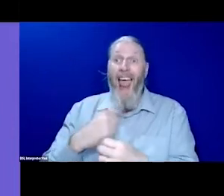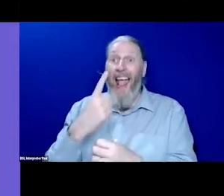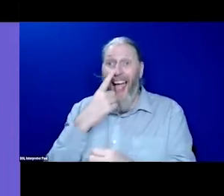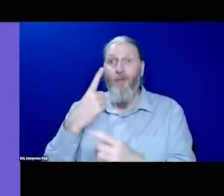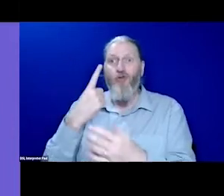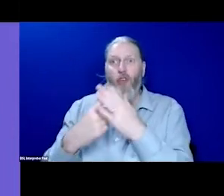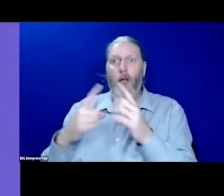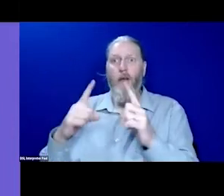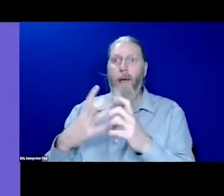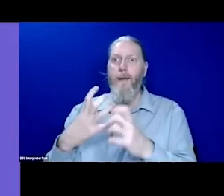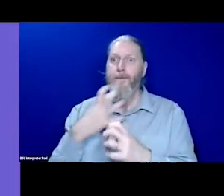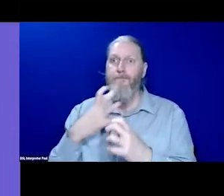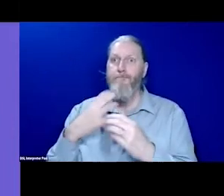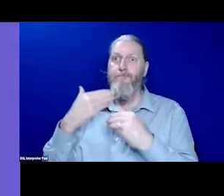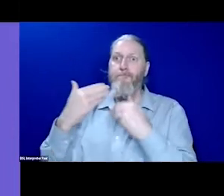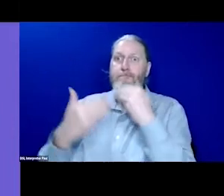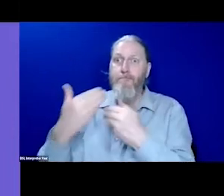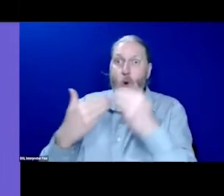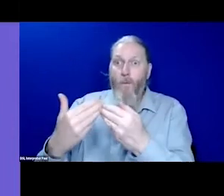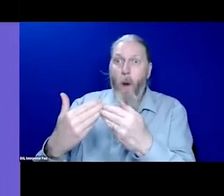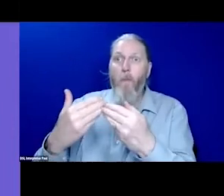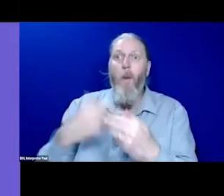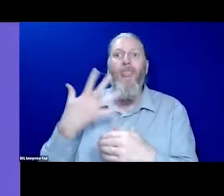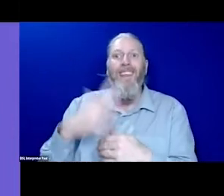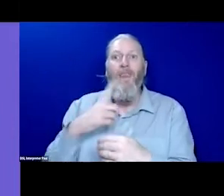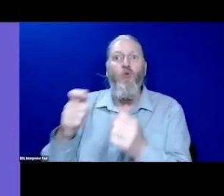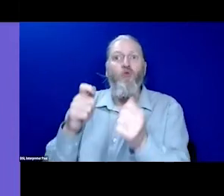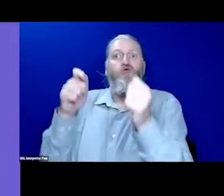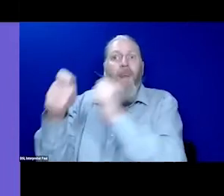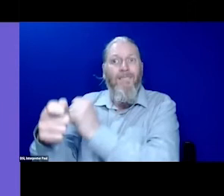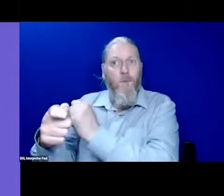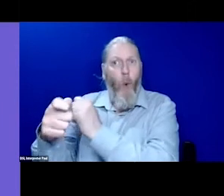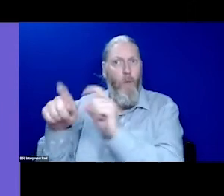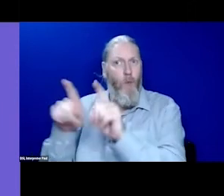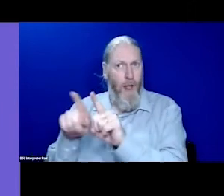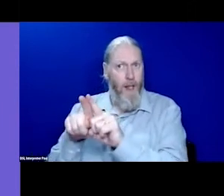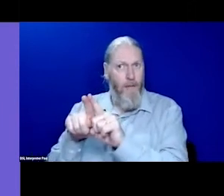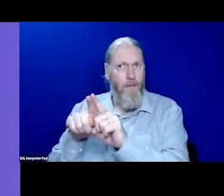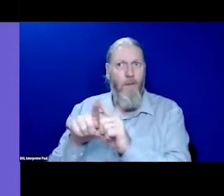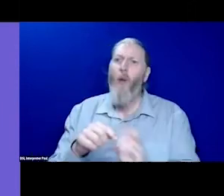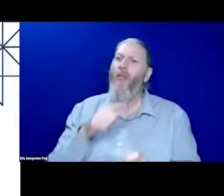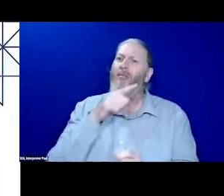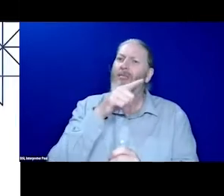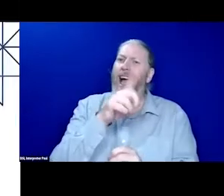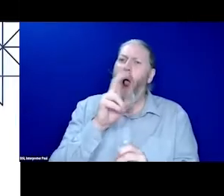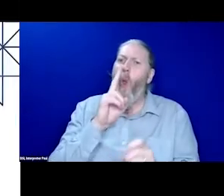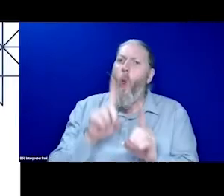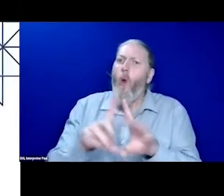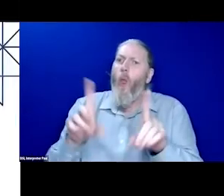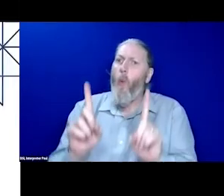the capacity for transformation. So what does that look like? Next slide.